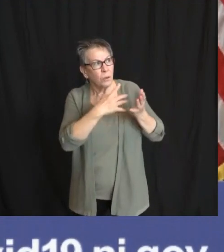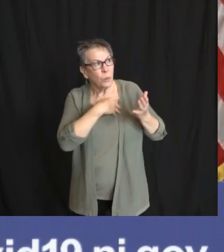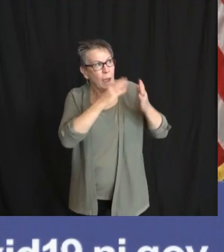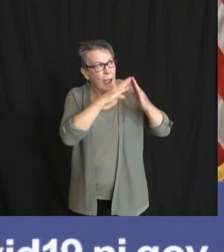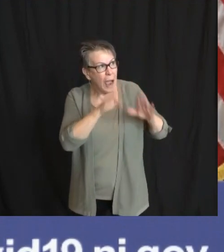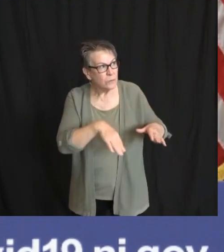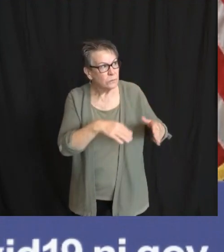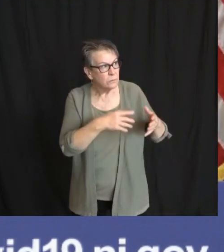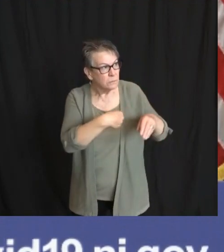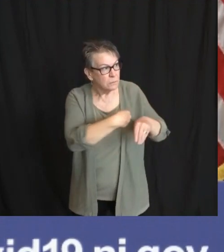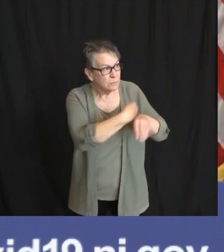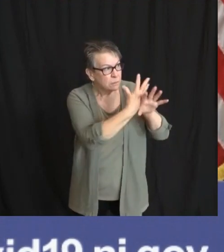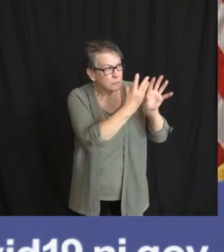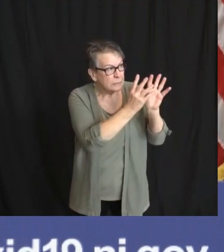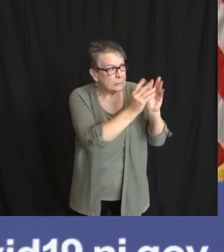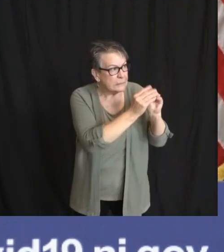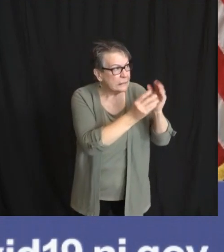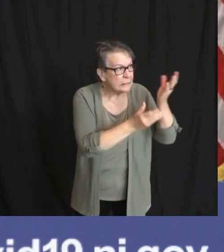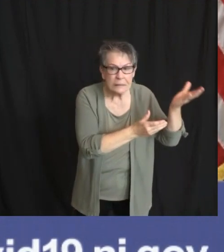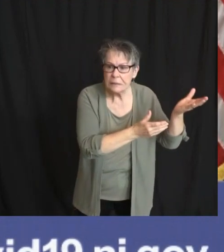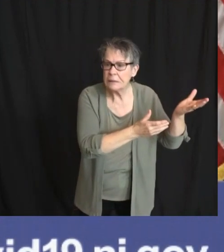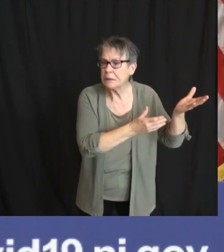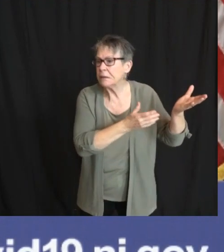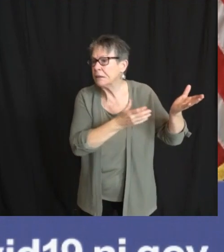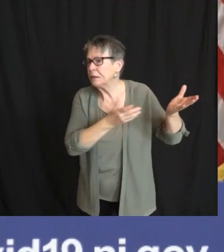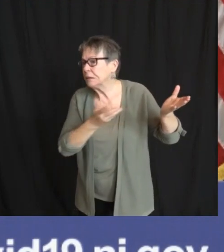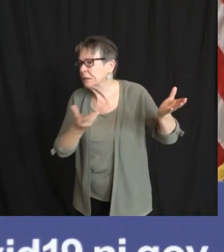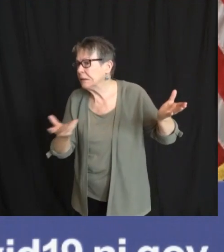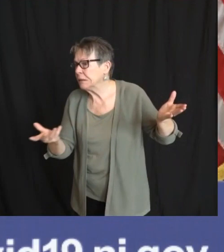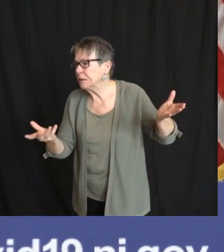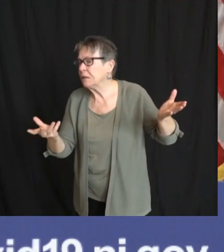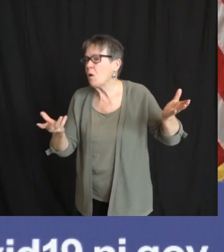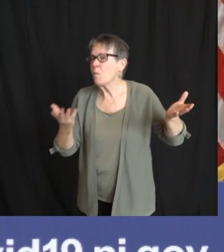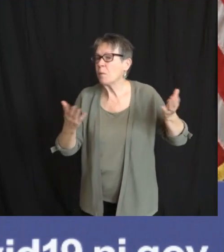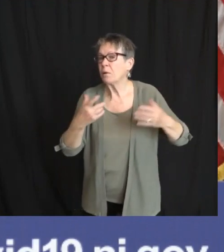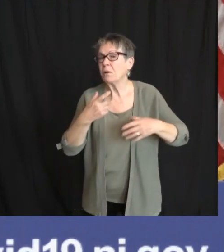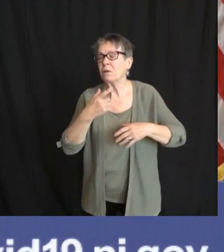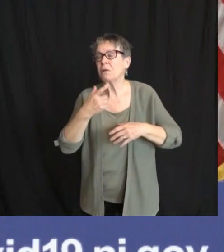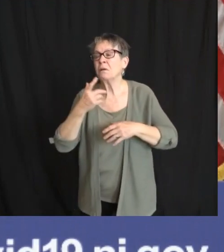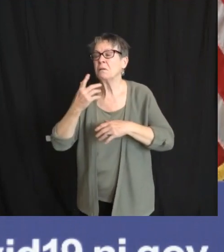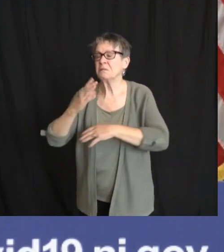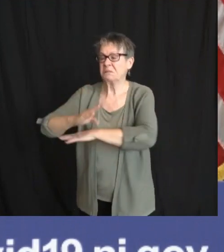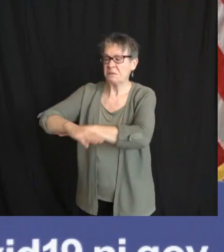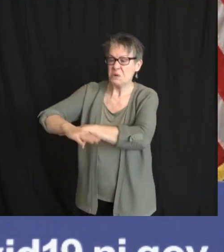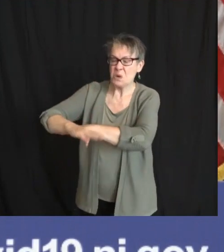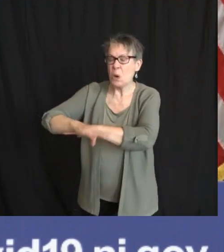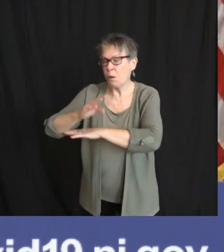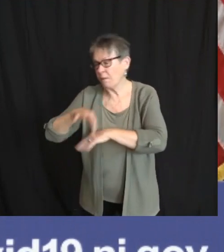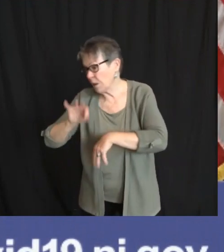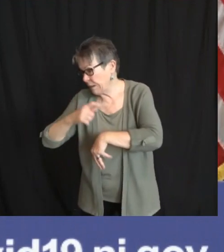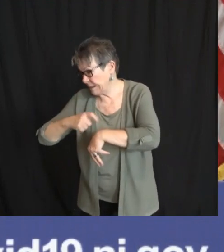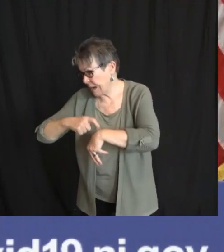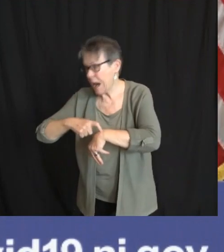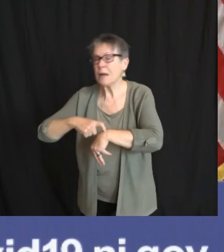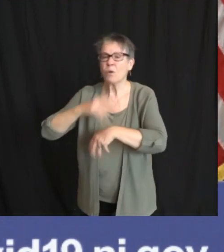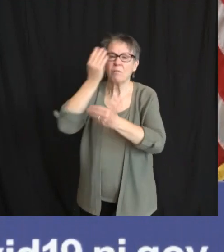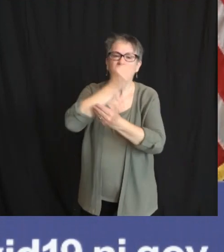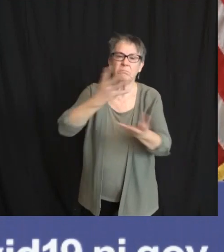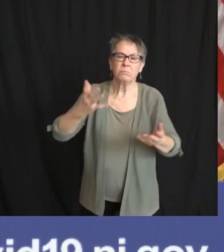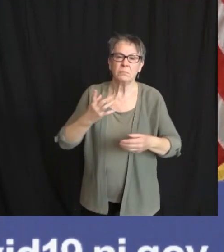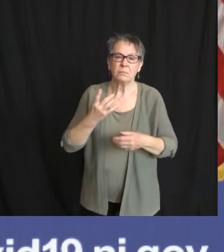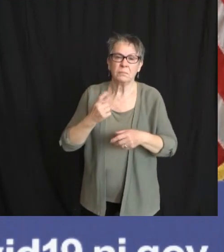Fantastic. Again, everybody, thank you for coming out today, and thanks for everything you're doing. Again, parks, both state and county,